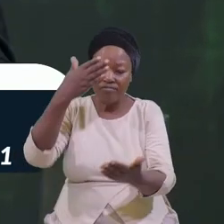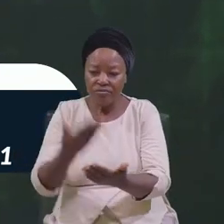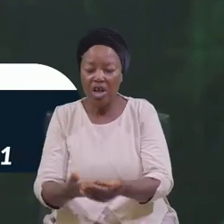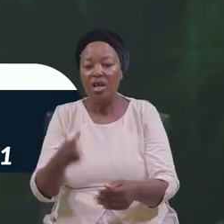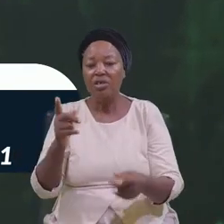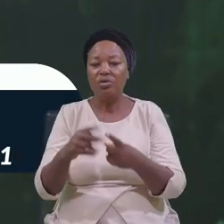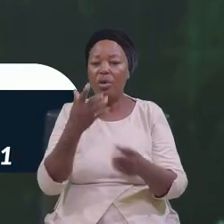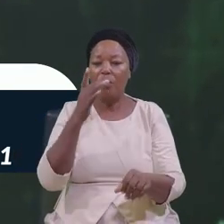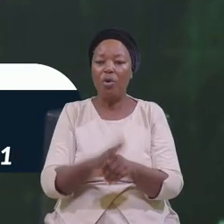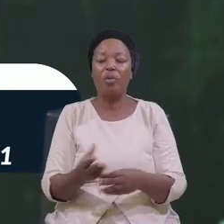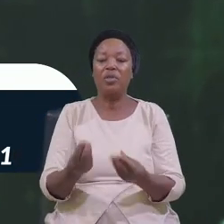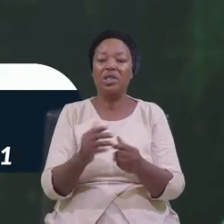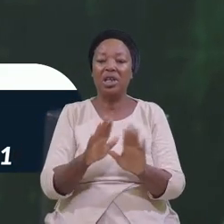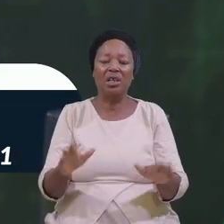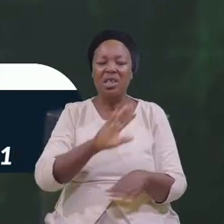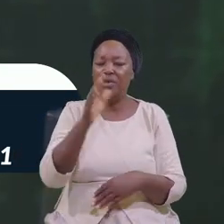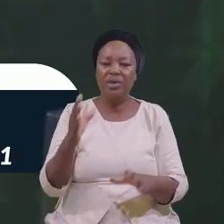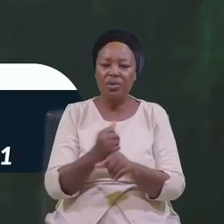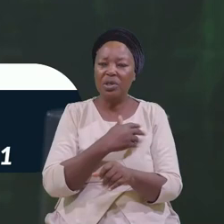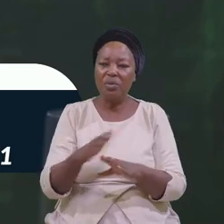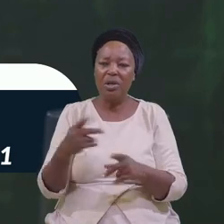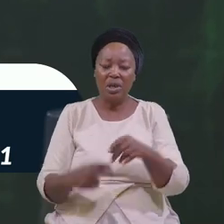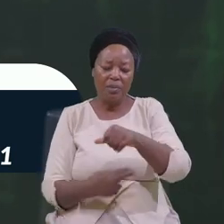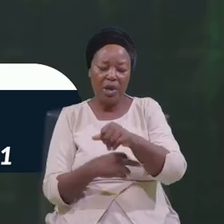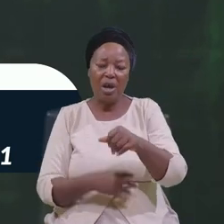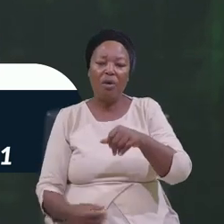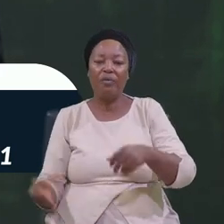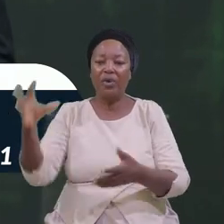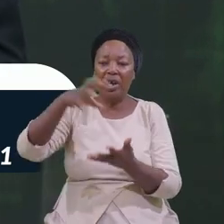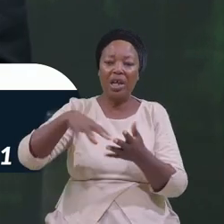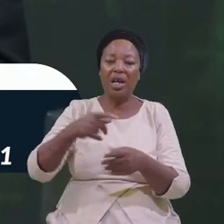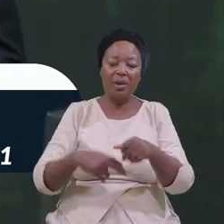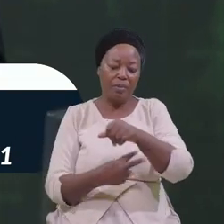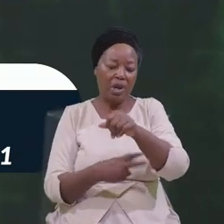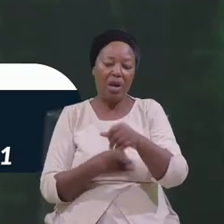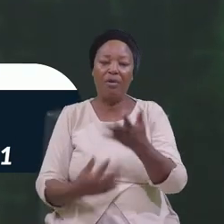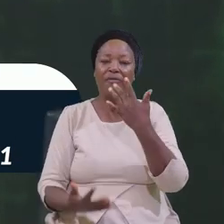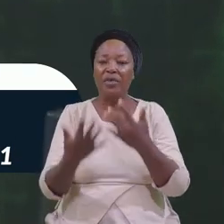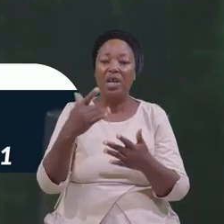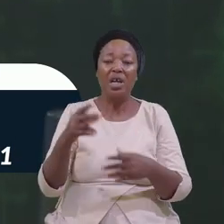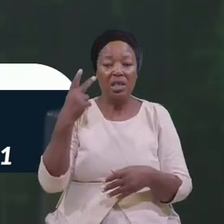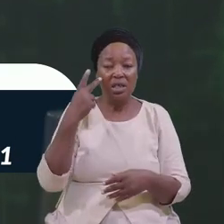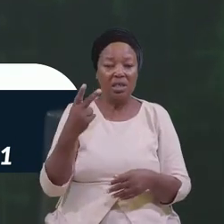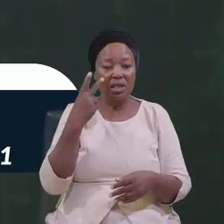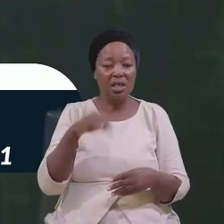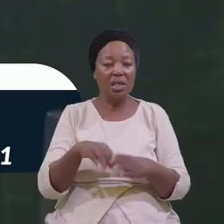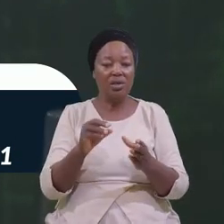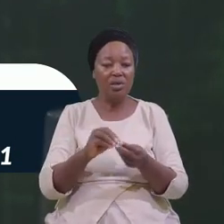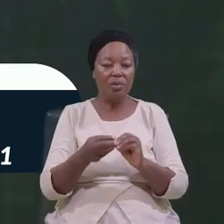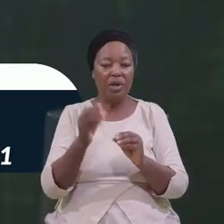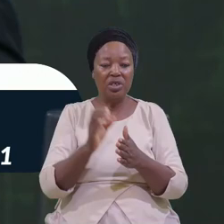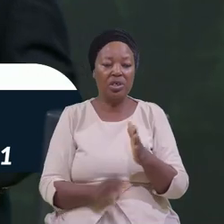He never took away the pillar of cloud and the pillar of fire. In Numbers chapter 14,